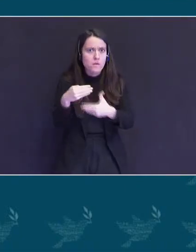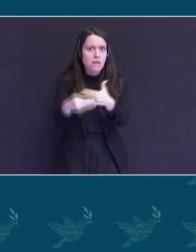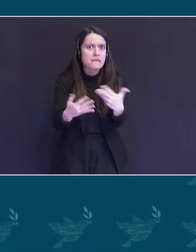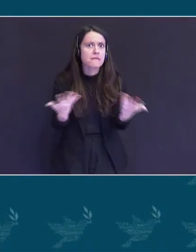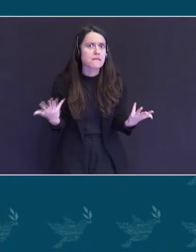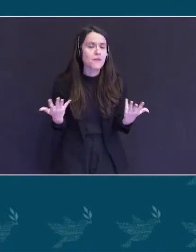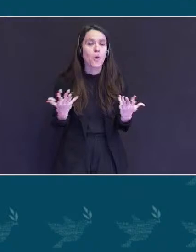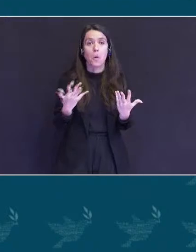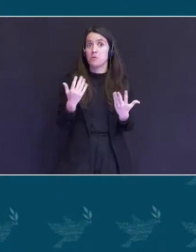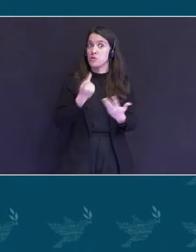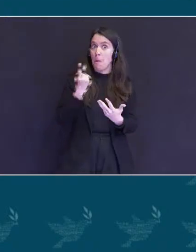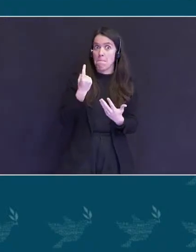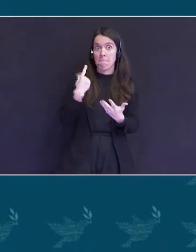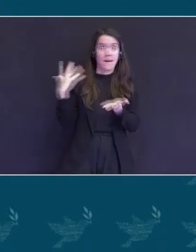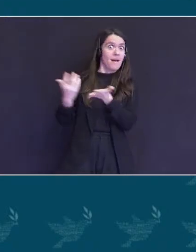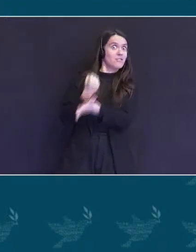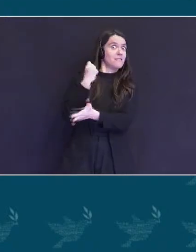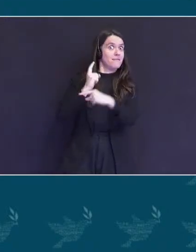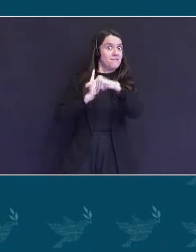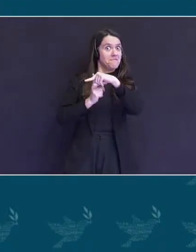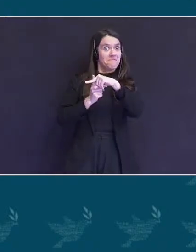key success achieved so far?